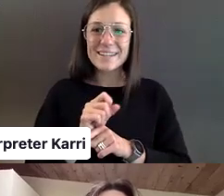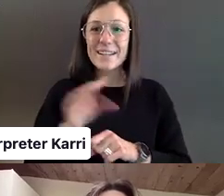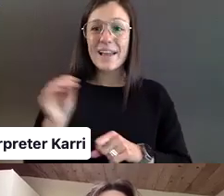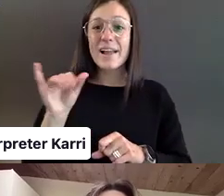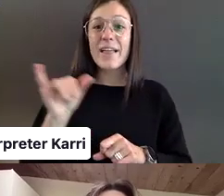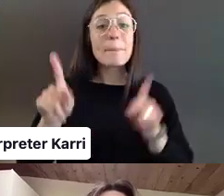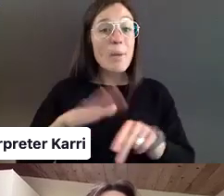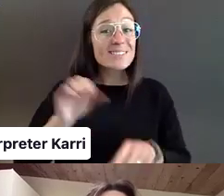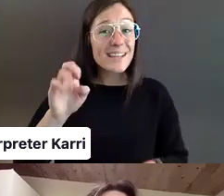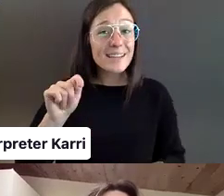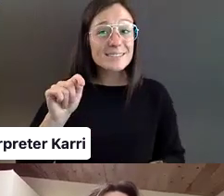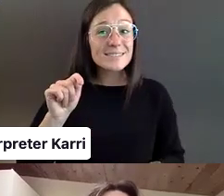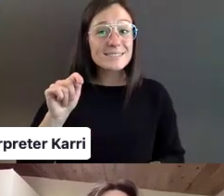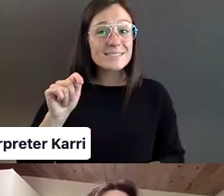set,